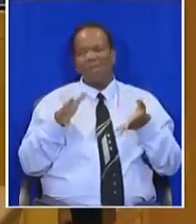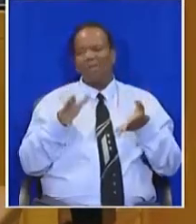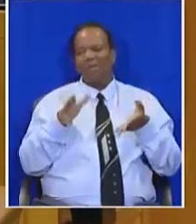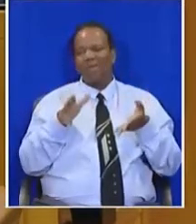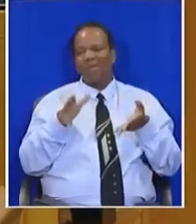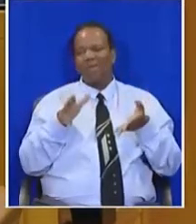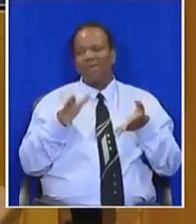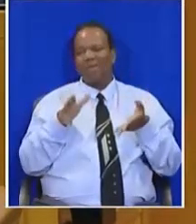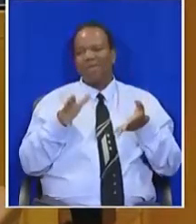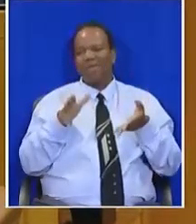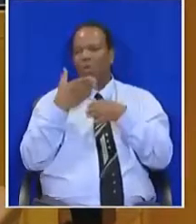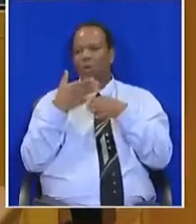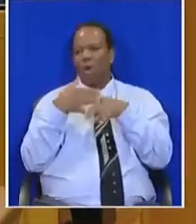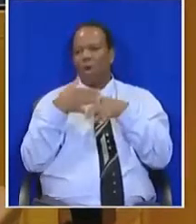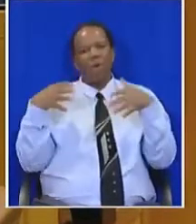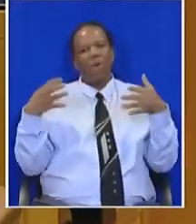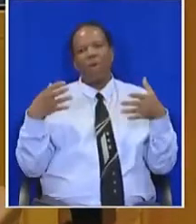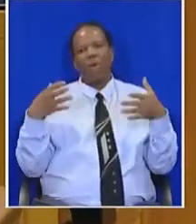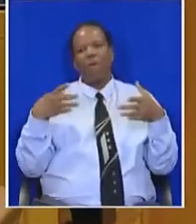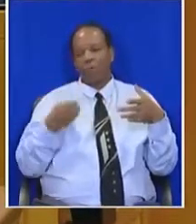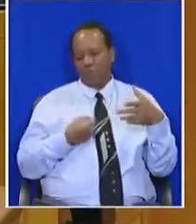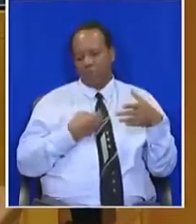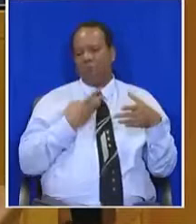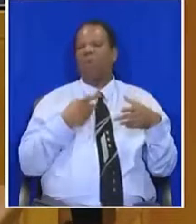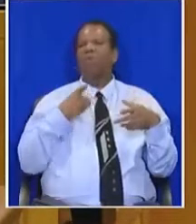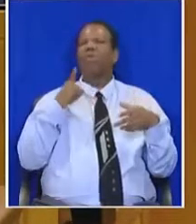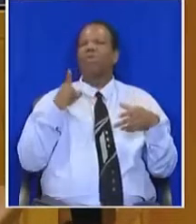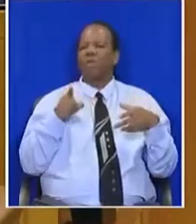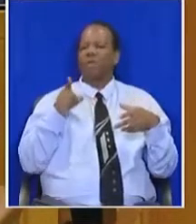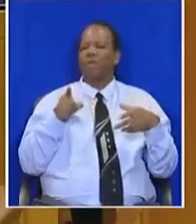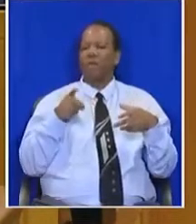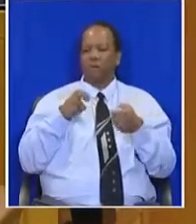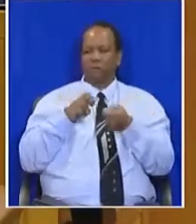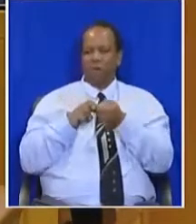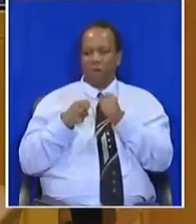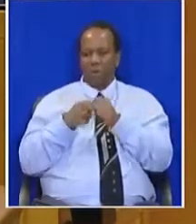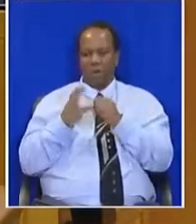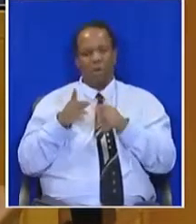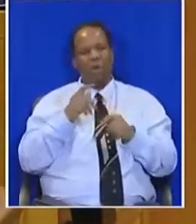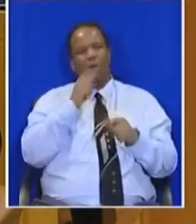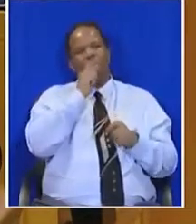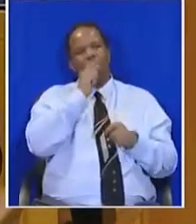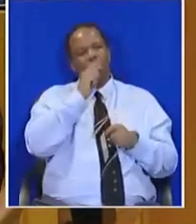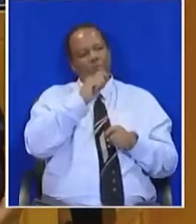young people are the most affected by it. In truth, Mr. President,